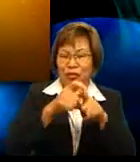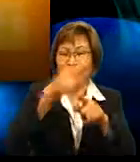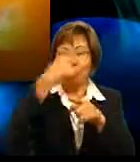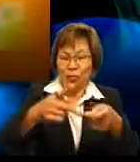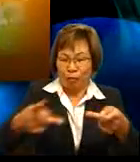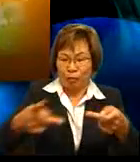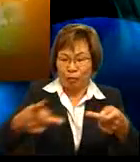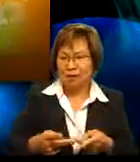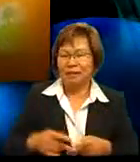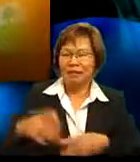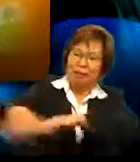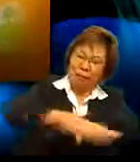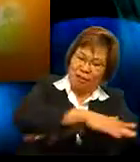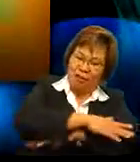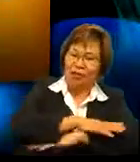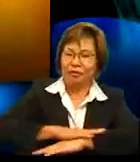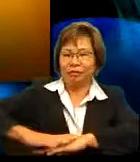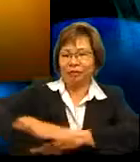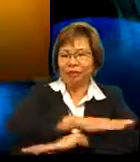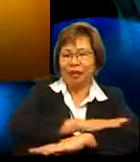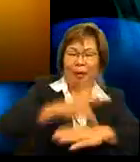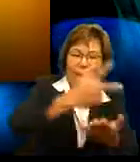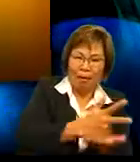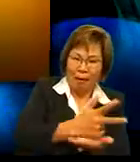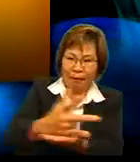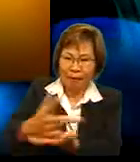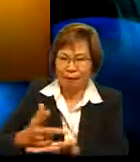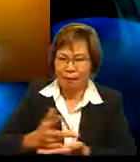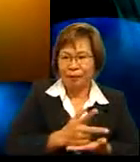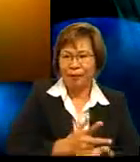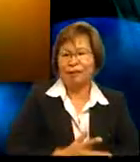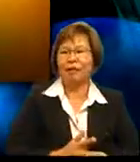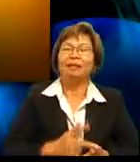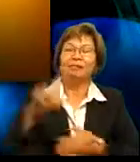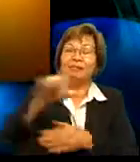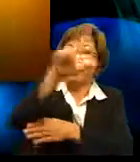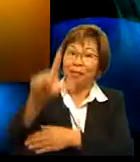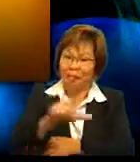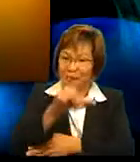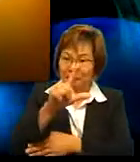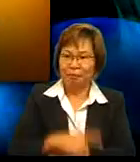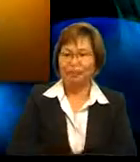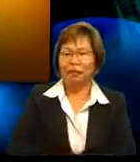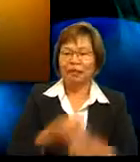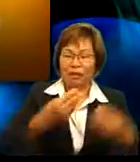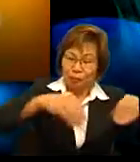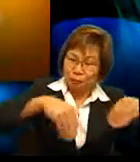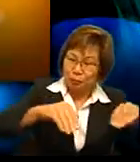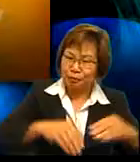places: beach, park, library,